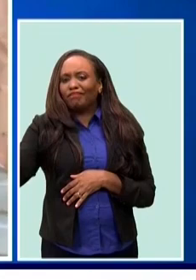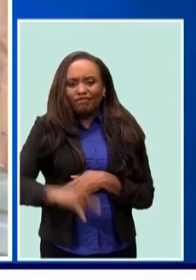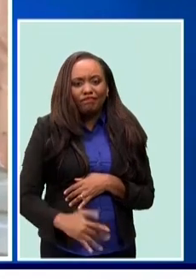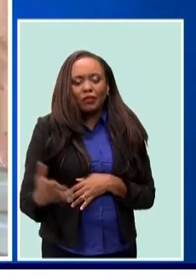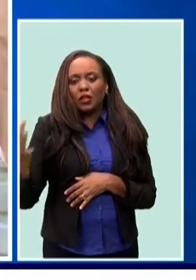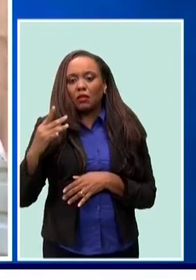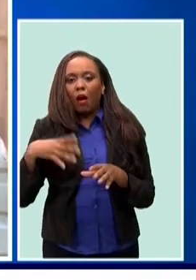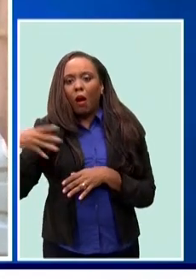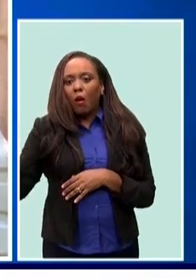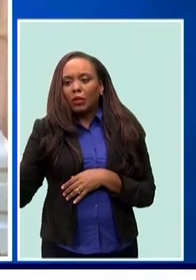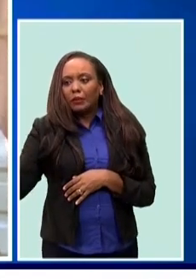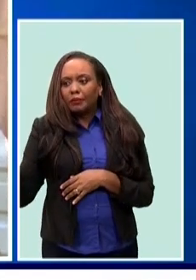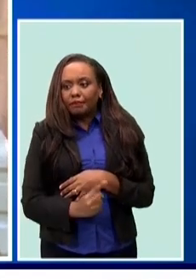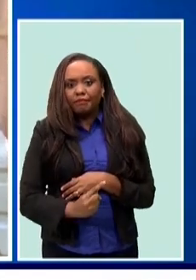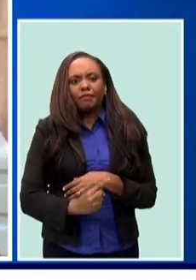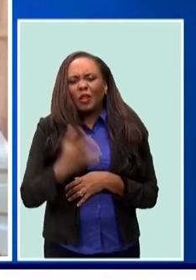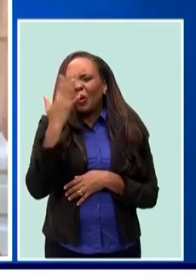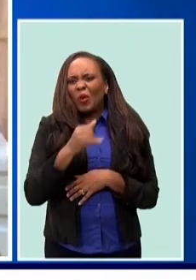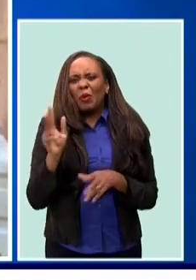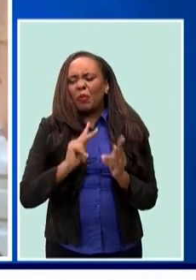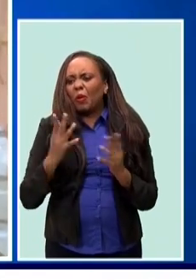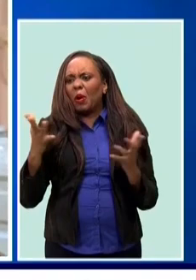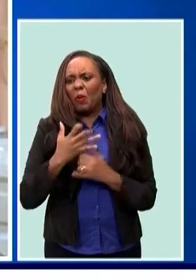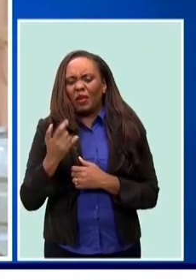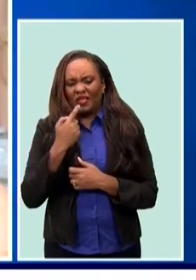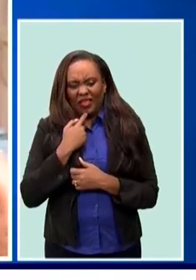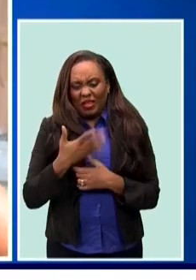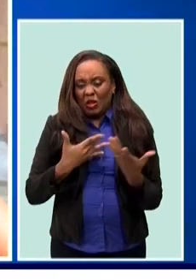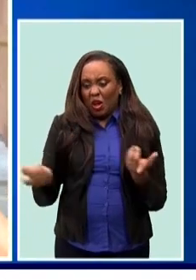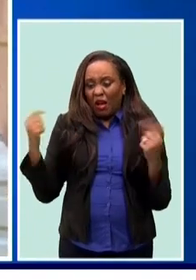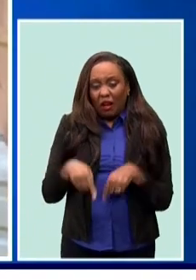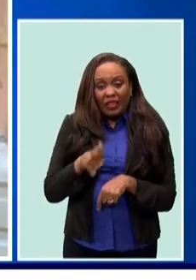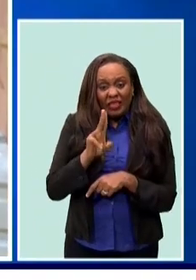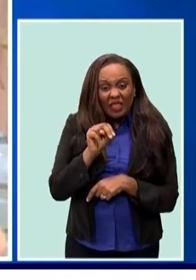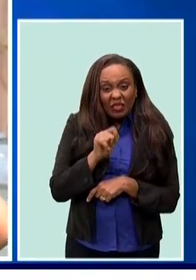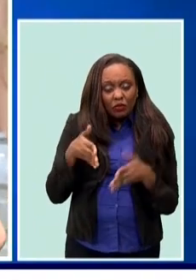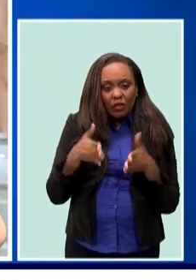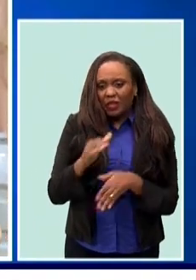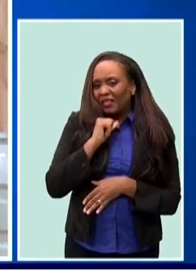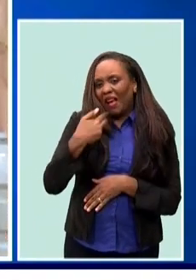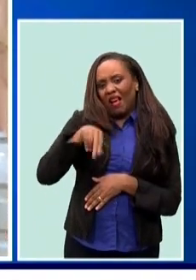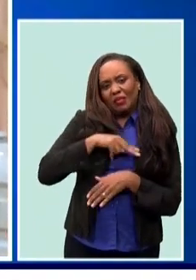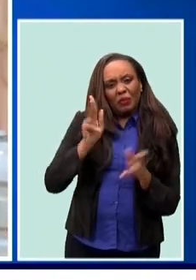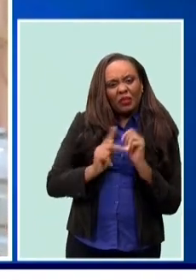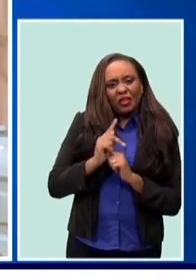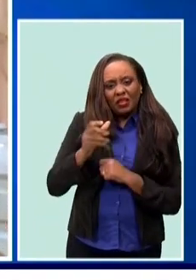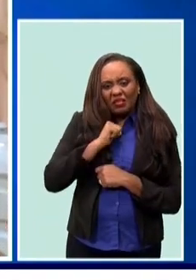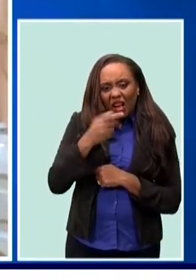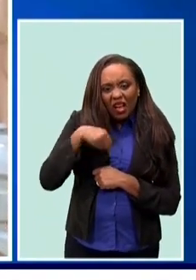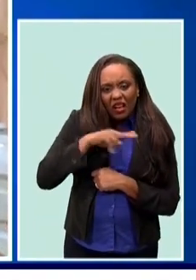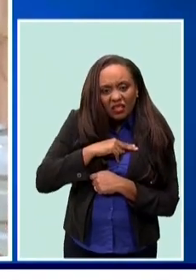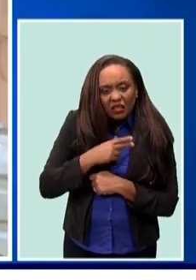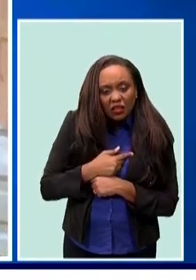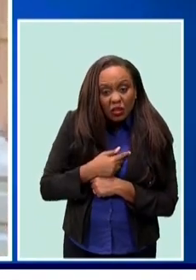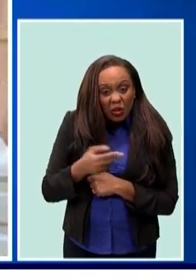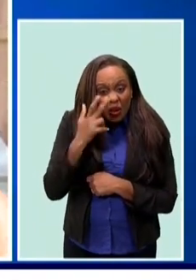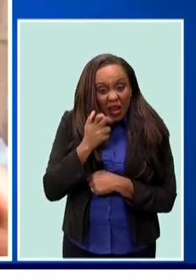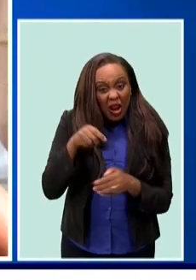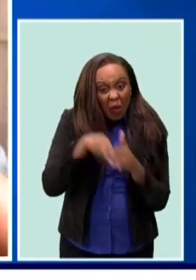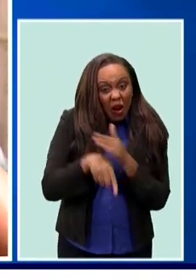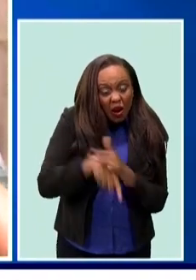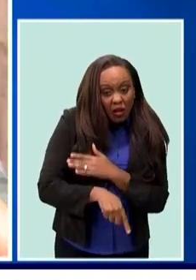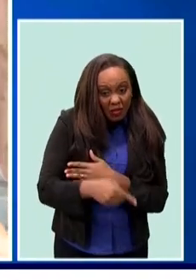things in Nelson Street, though. So I don't see why somebody with public saying and so don't come in Nelson Street. And Nelson Street people, all the murders and things that want to hear going on there